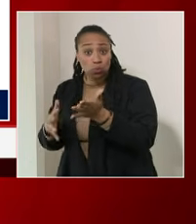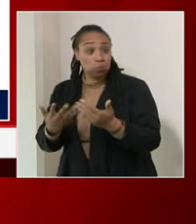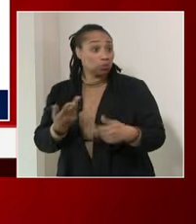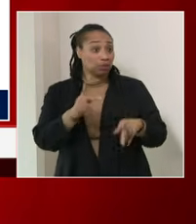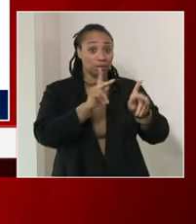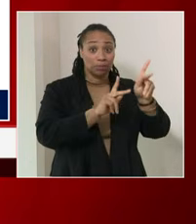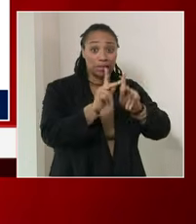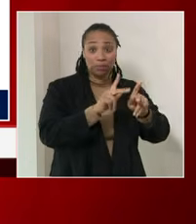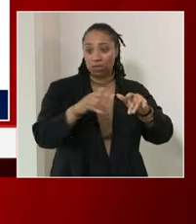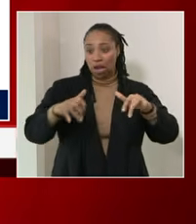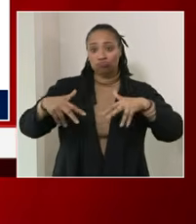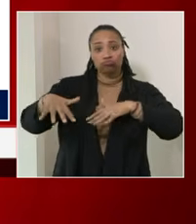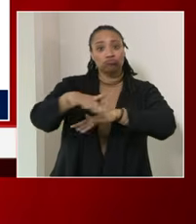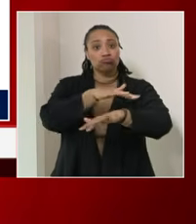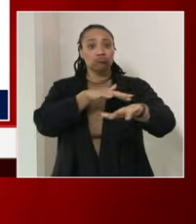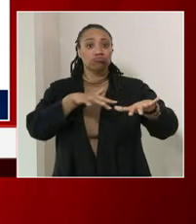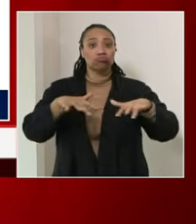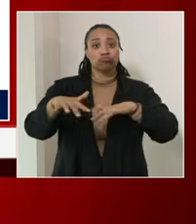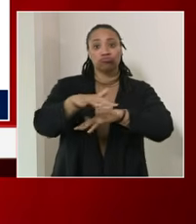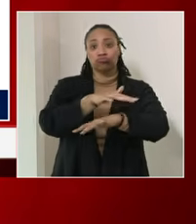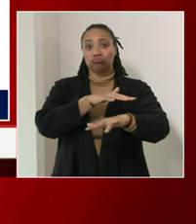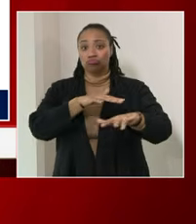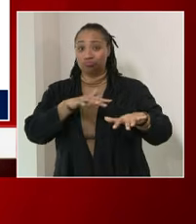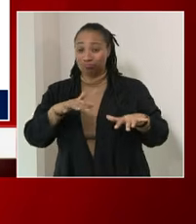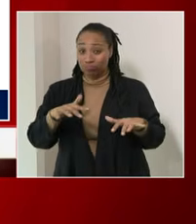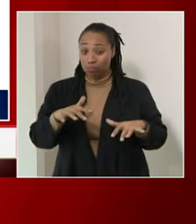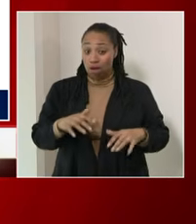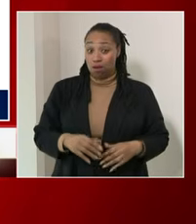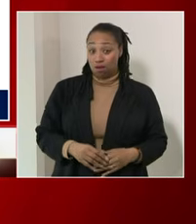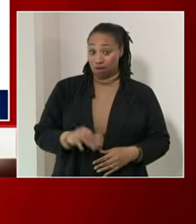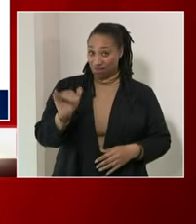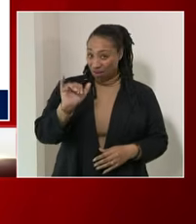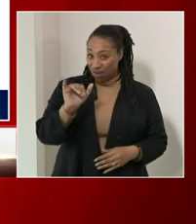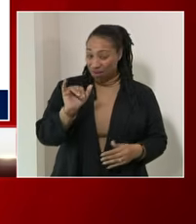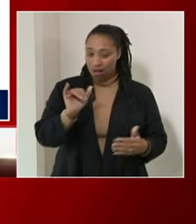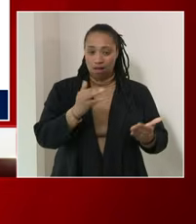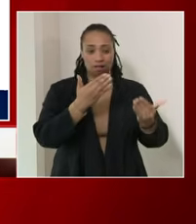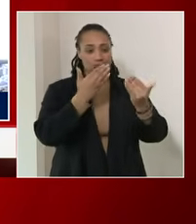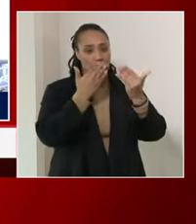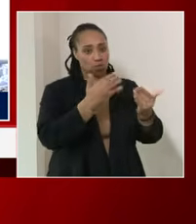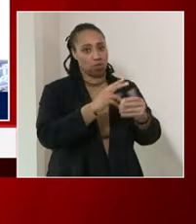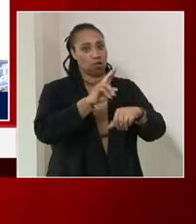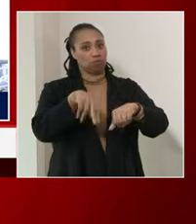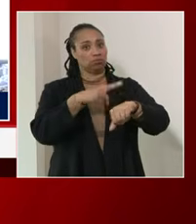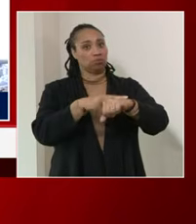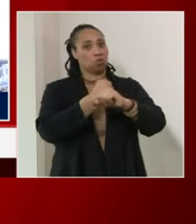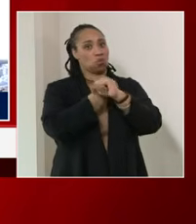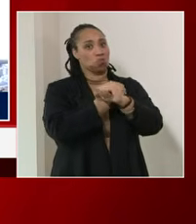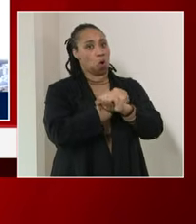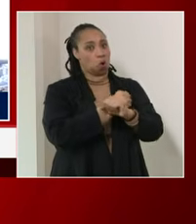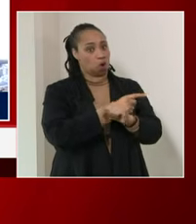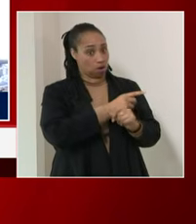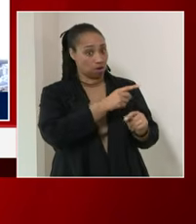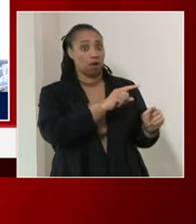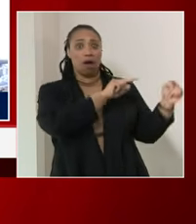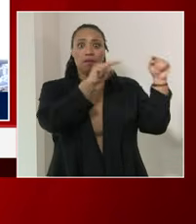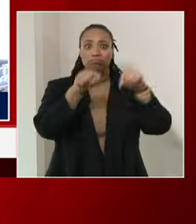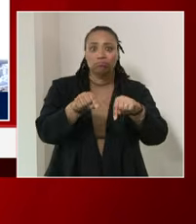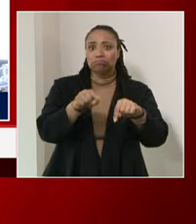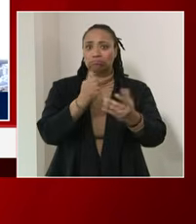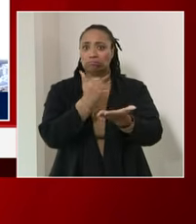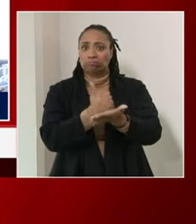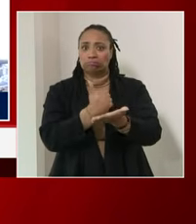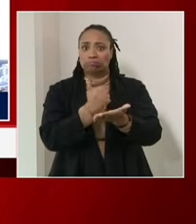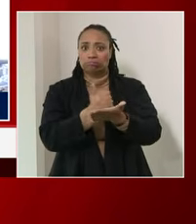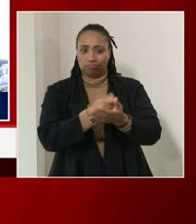also want to thank GARD members who came out to some of those sites and also addressed some sidewalks and crosswalk